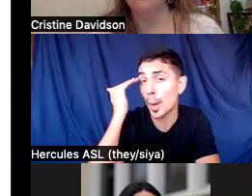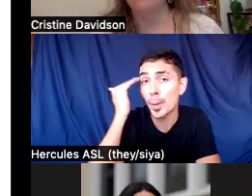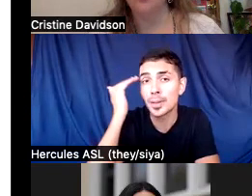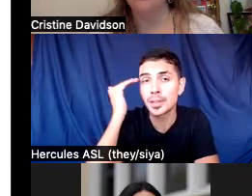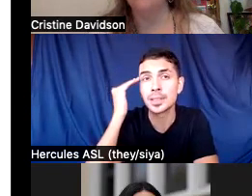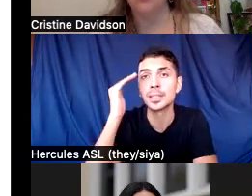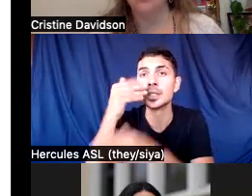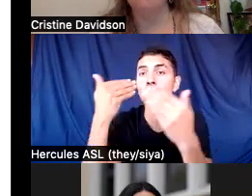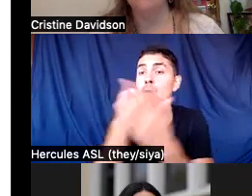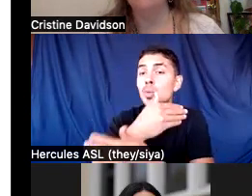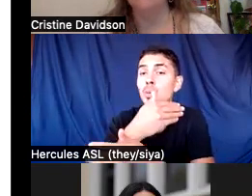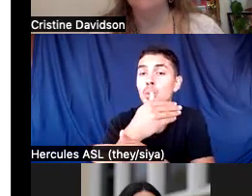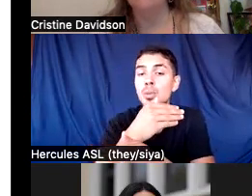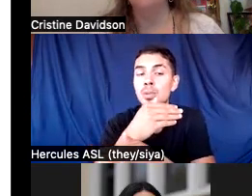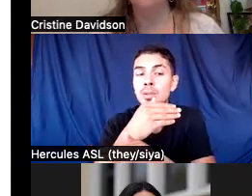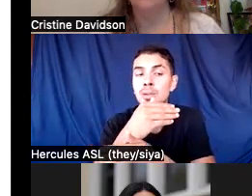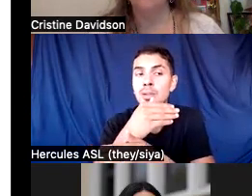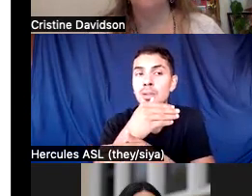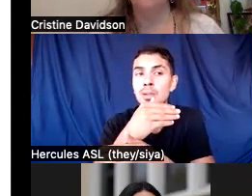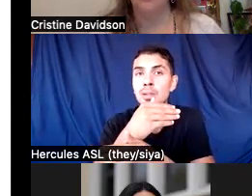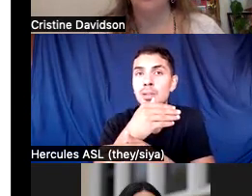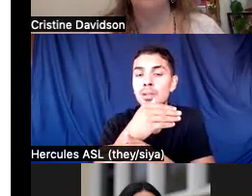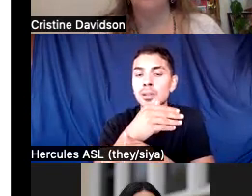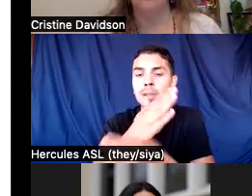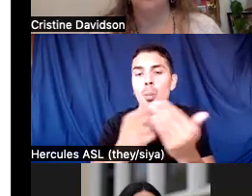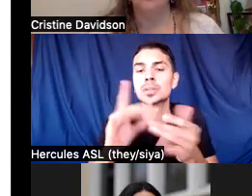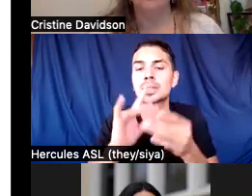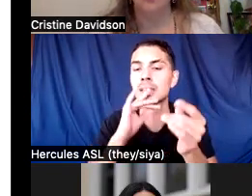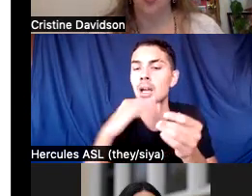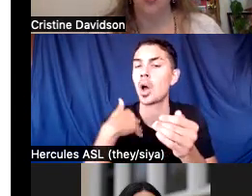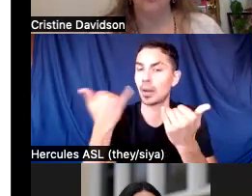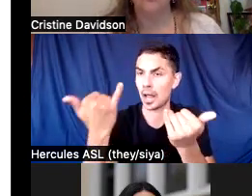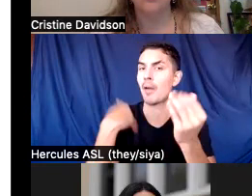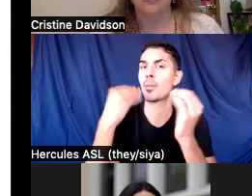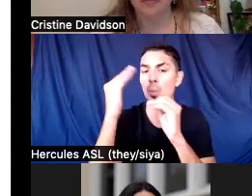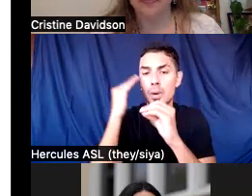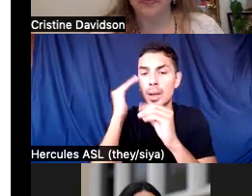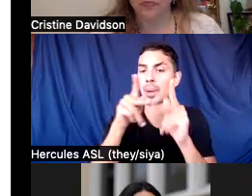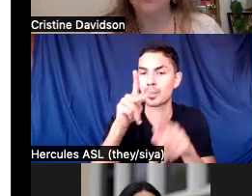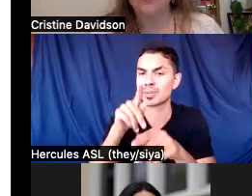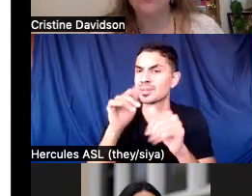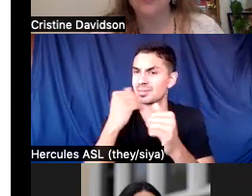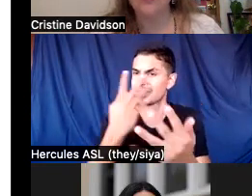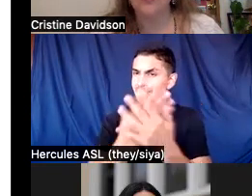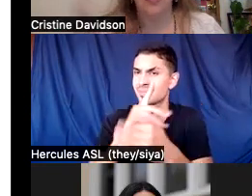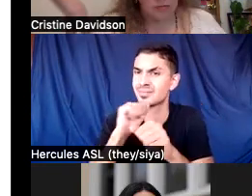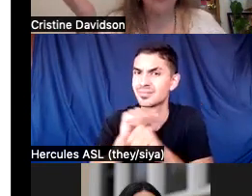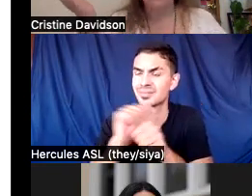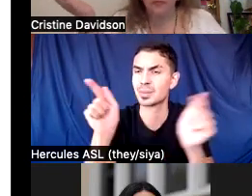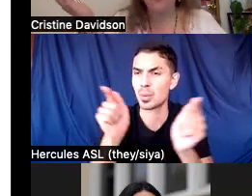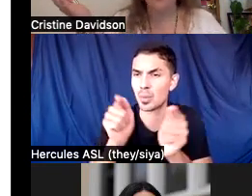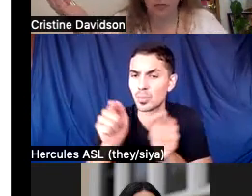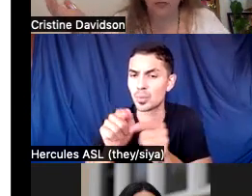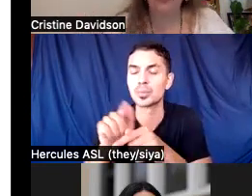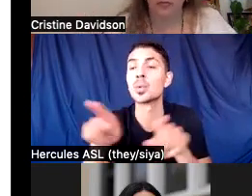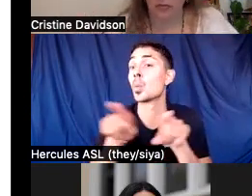of perpetrators get convicted. Yeah. Yeah. In the chat too, it says about retaliation,